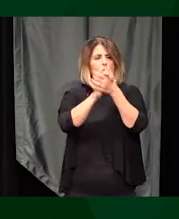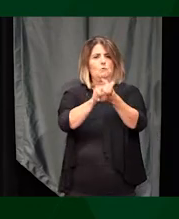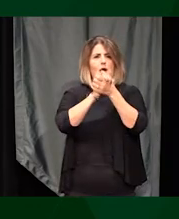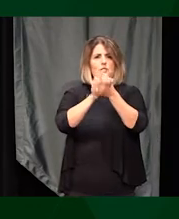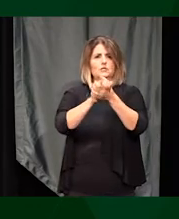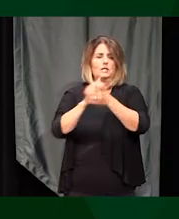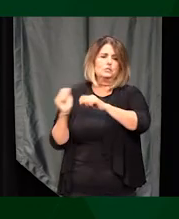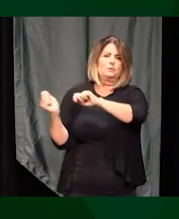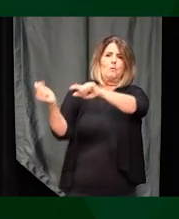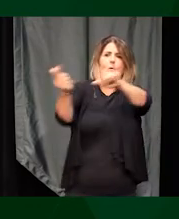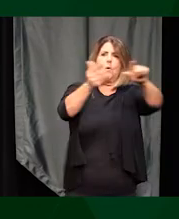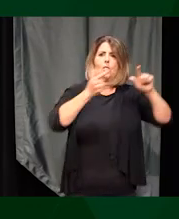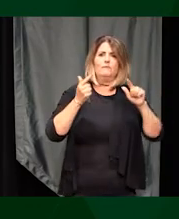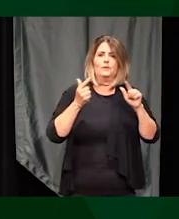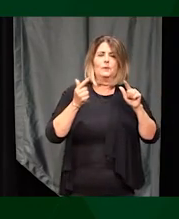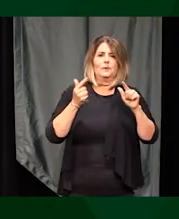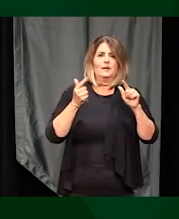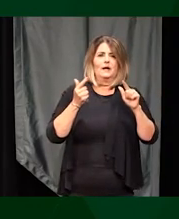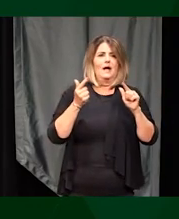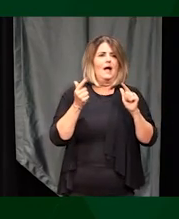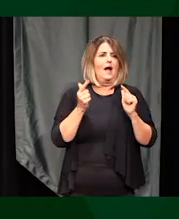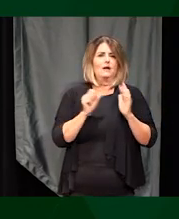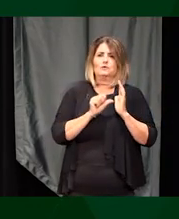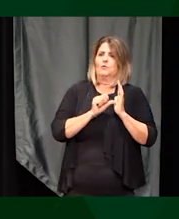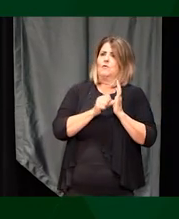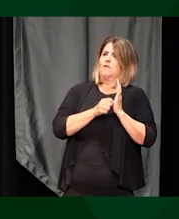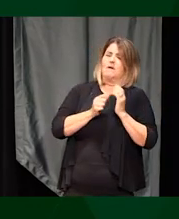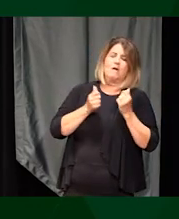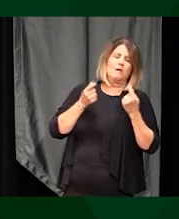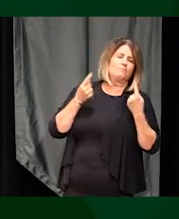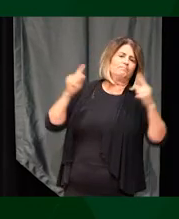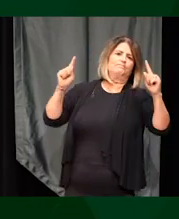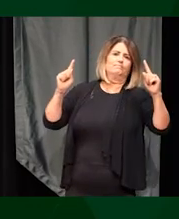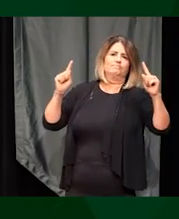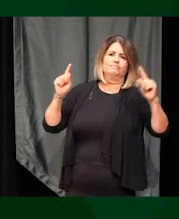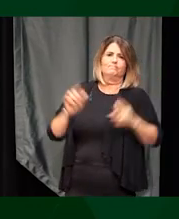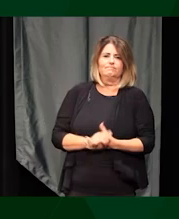Congratulations to all of you on your extraordinary accomplishments.